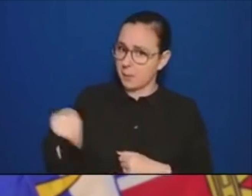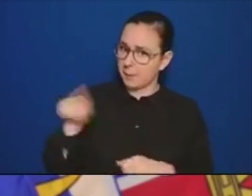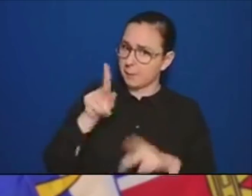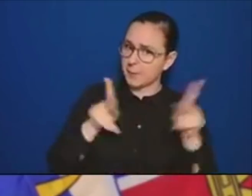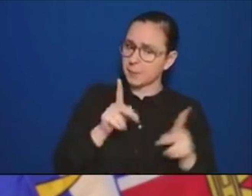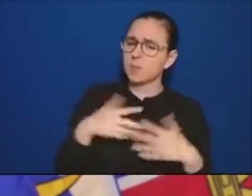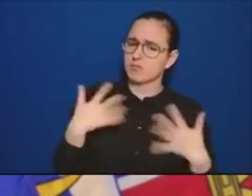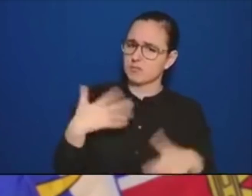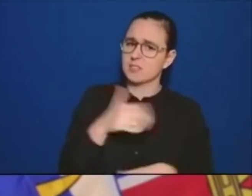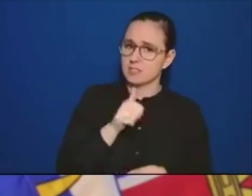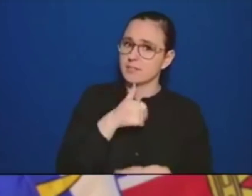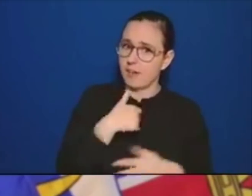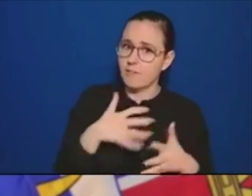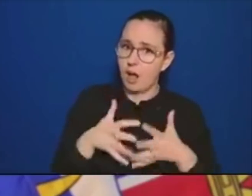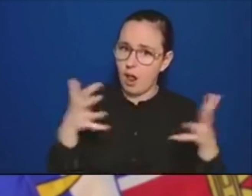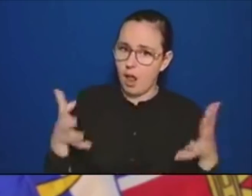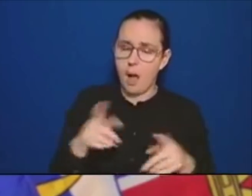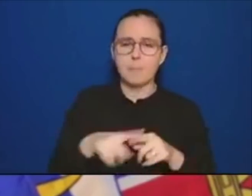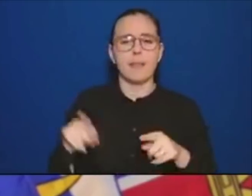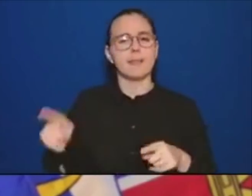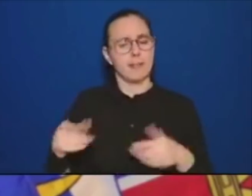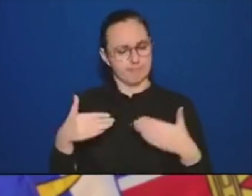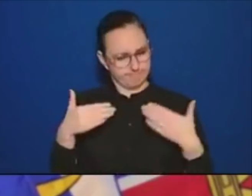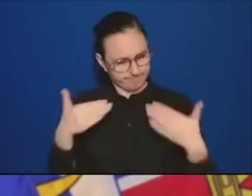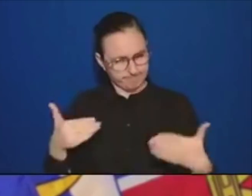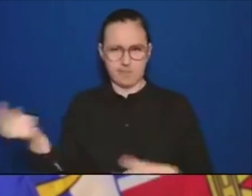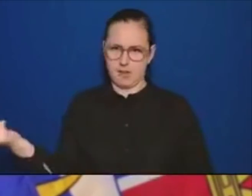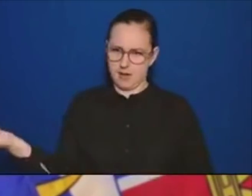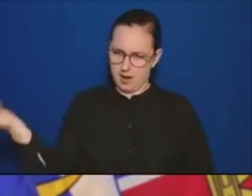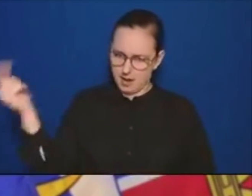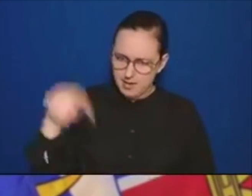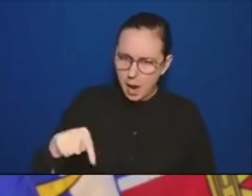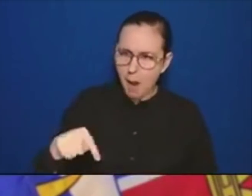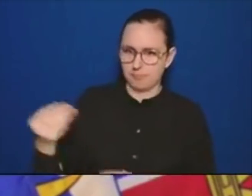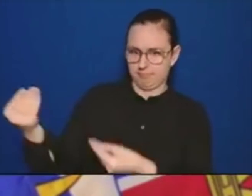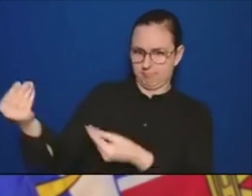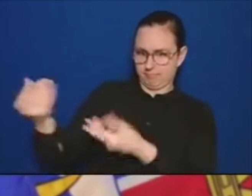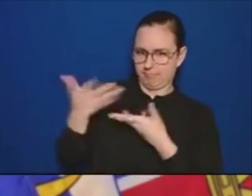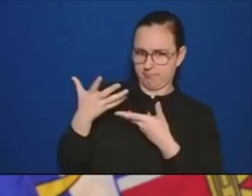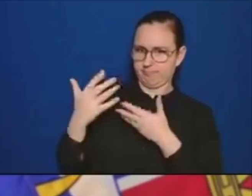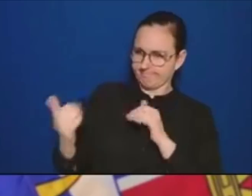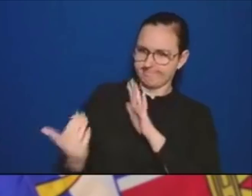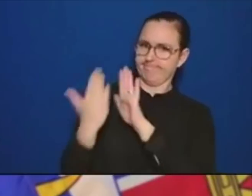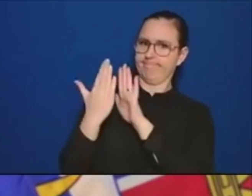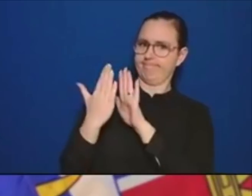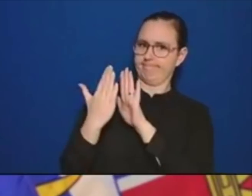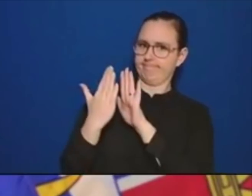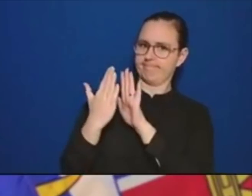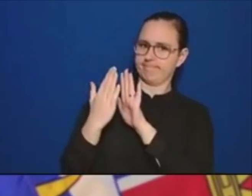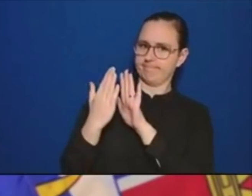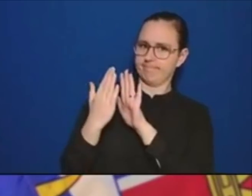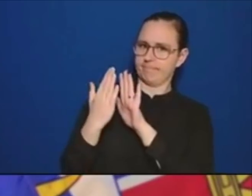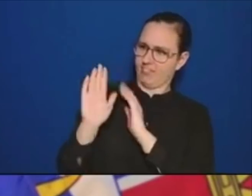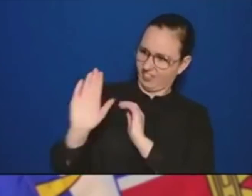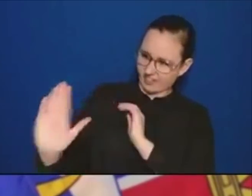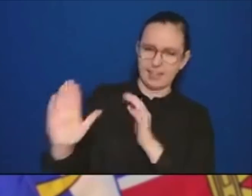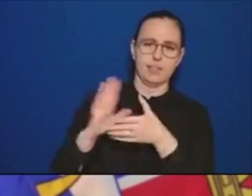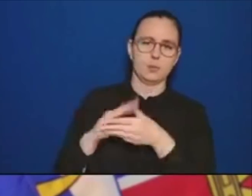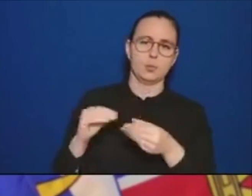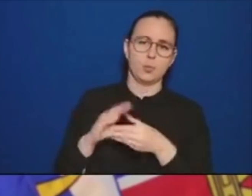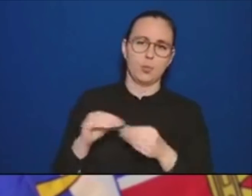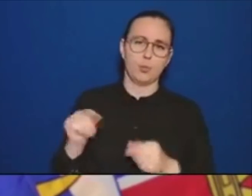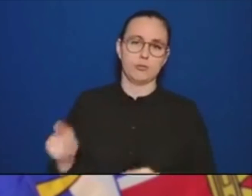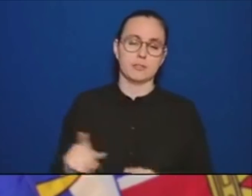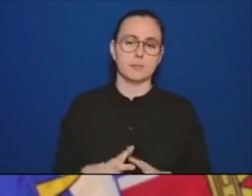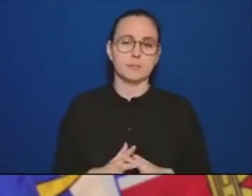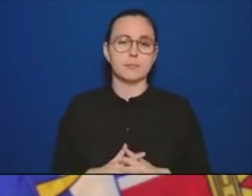busy, disrupted lives to come and tell us face to face the stories that they have. And so